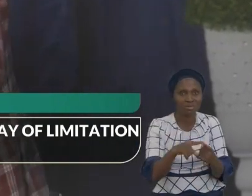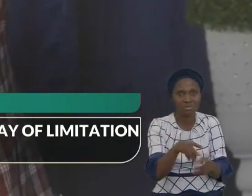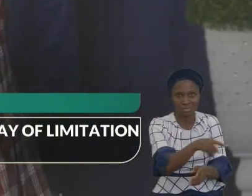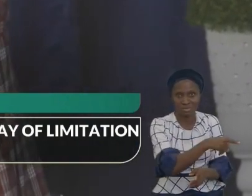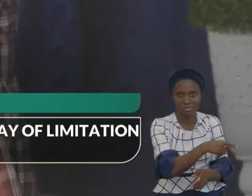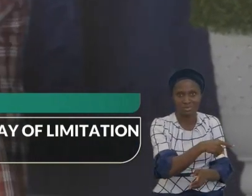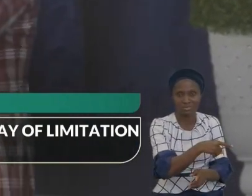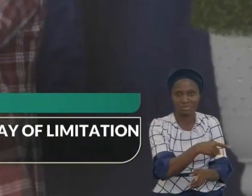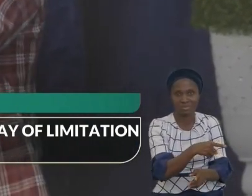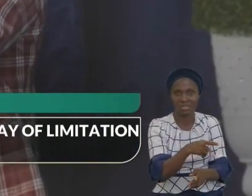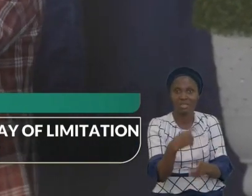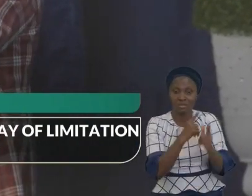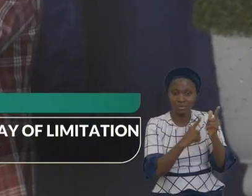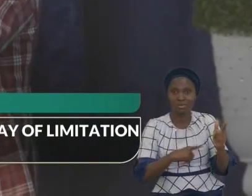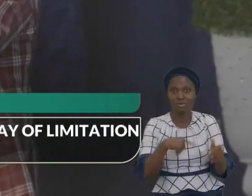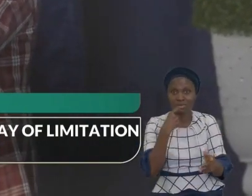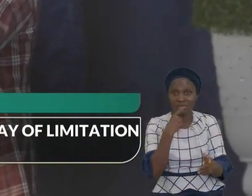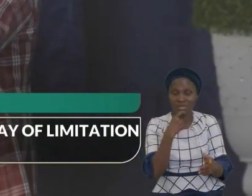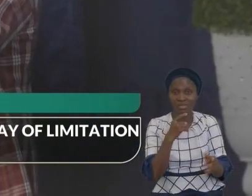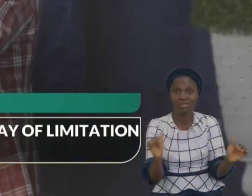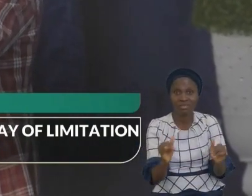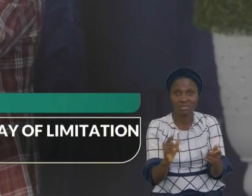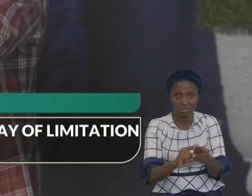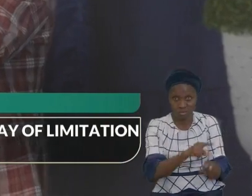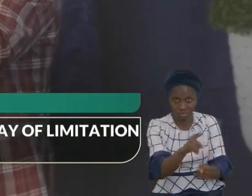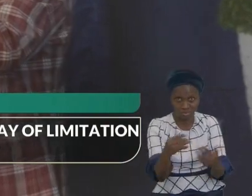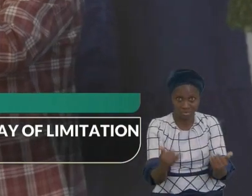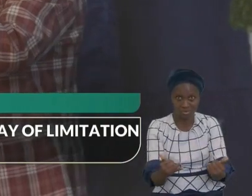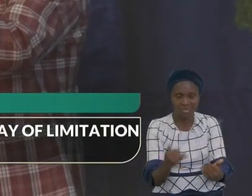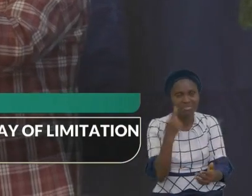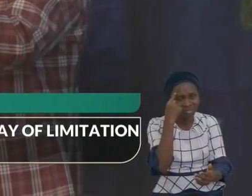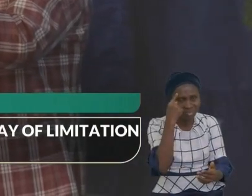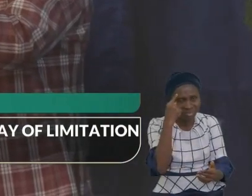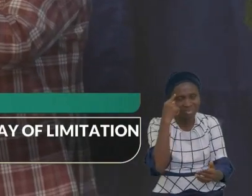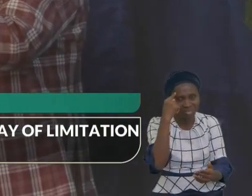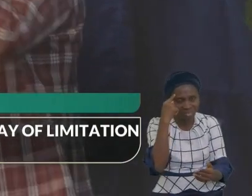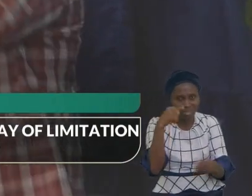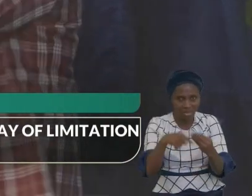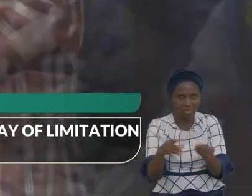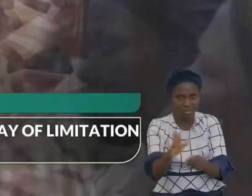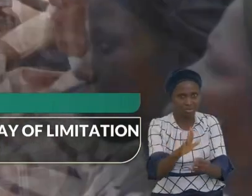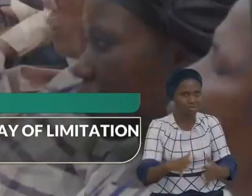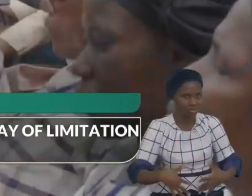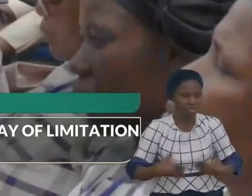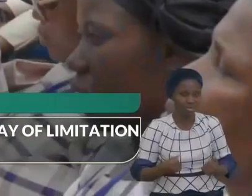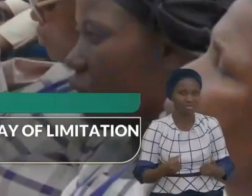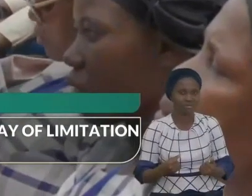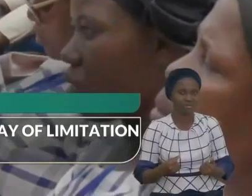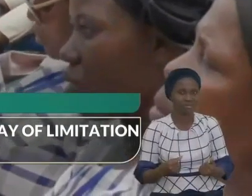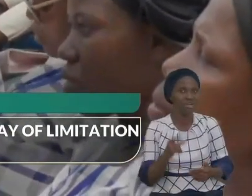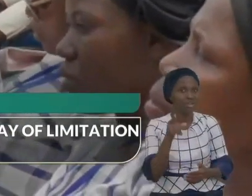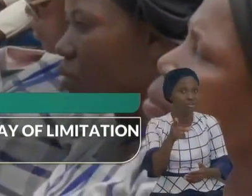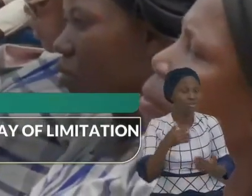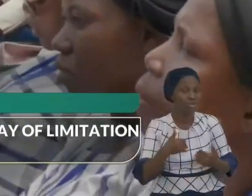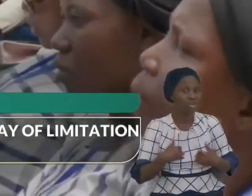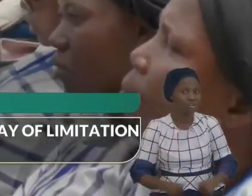think about your life. Ye have dwelt long enough in this mount.